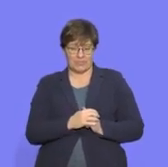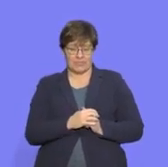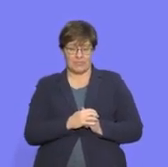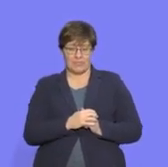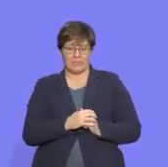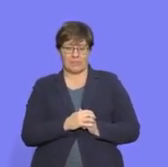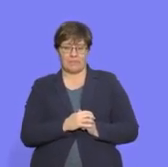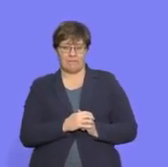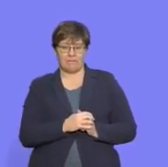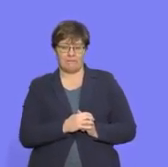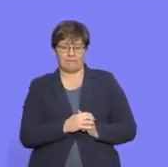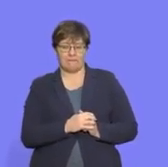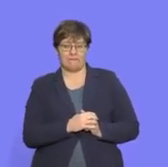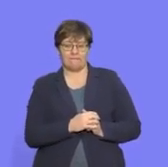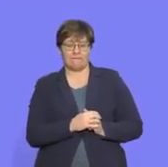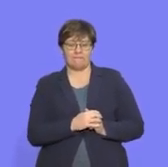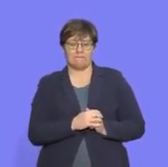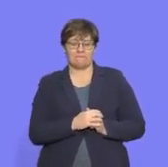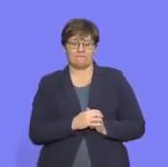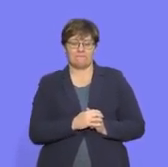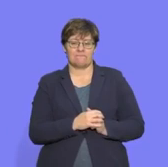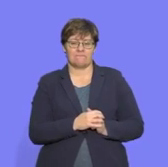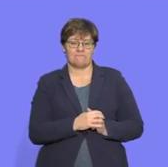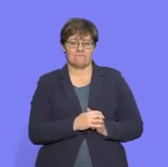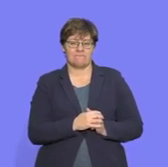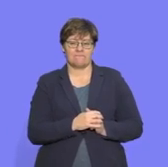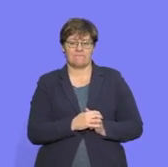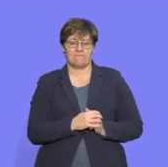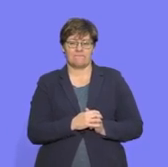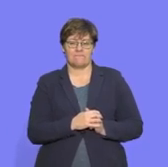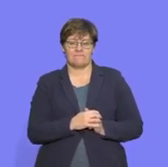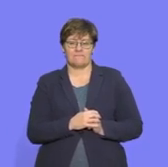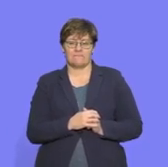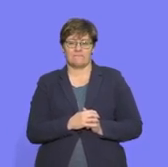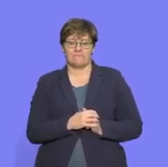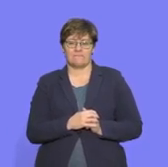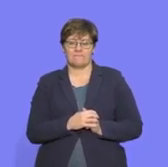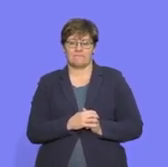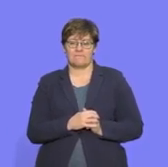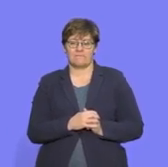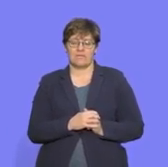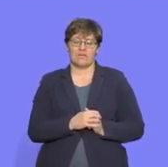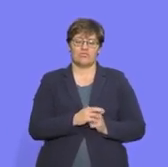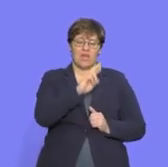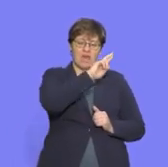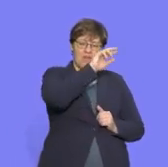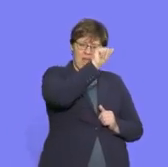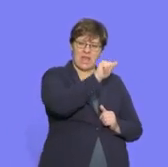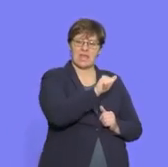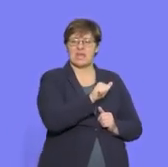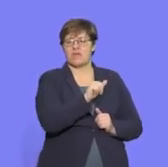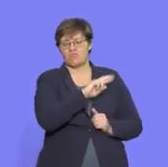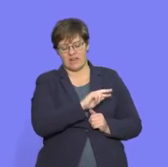Right, okay, right atrium, right ventricle, right A, right V, left